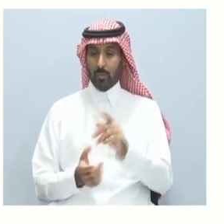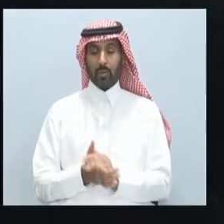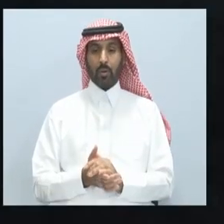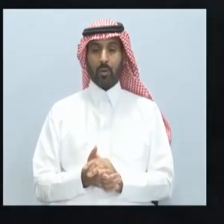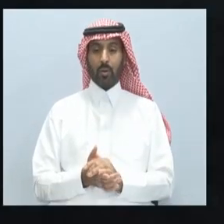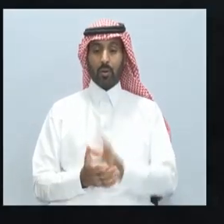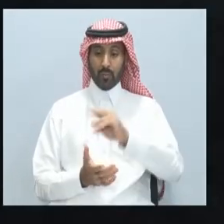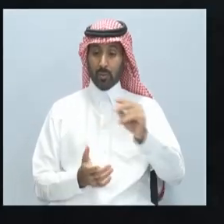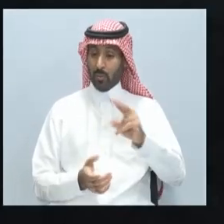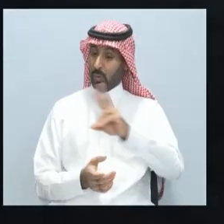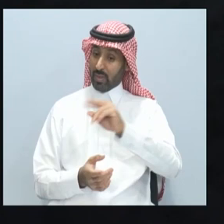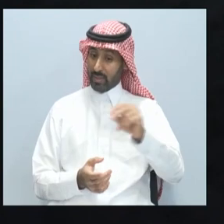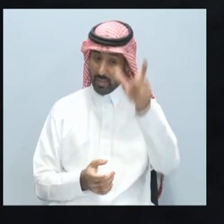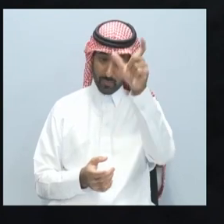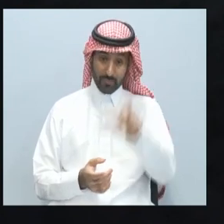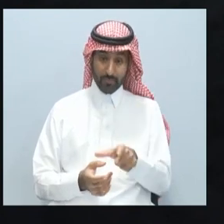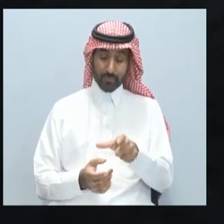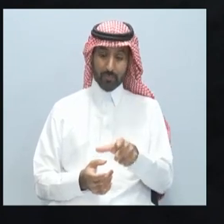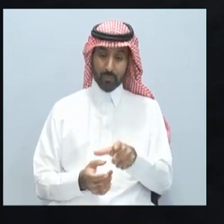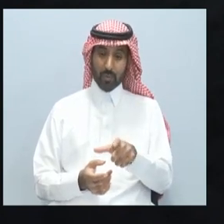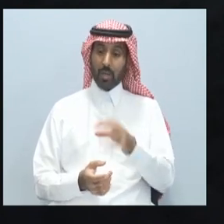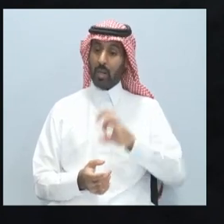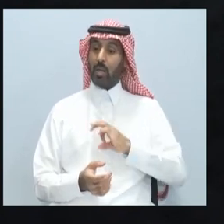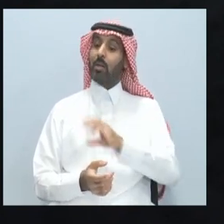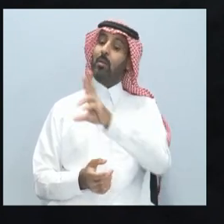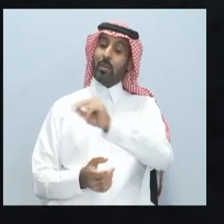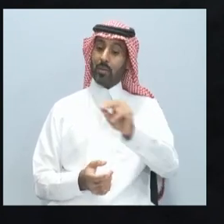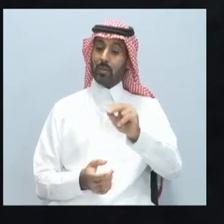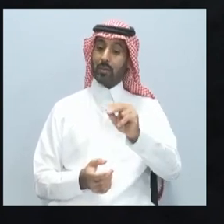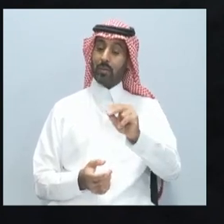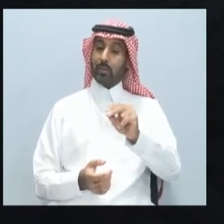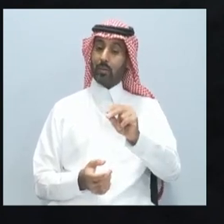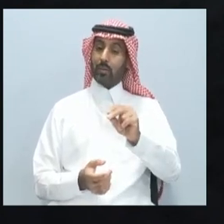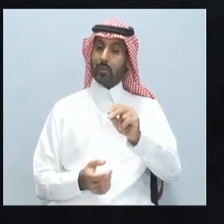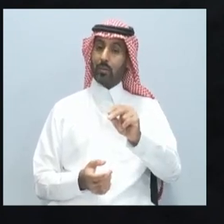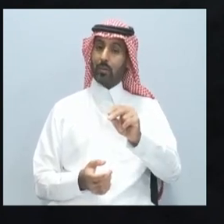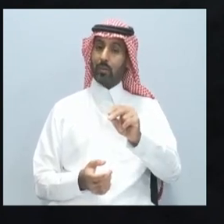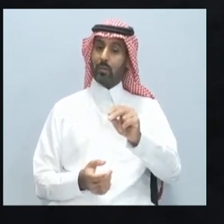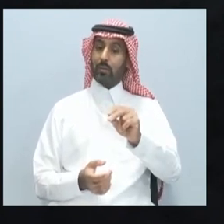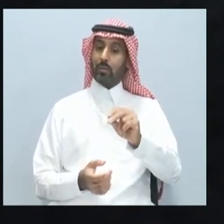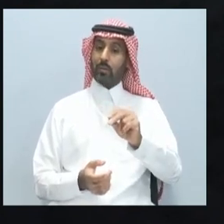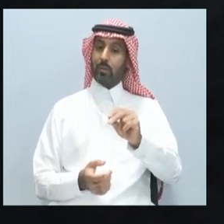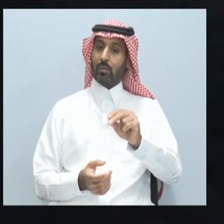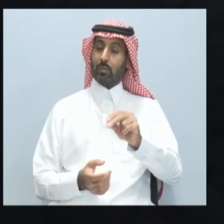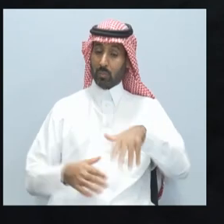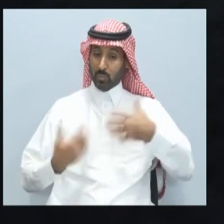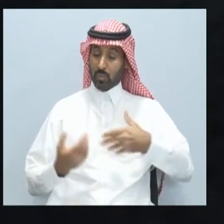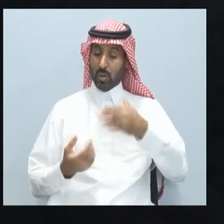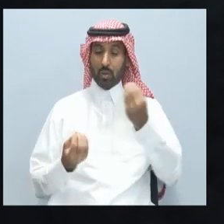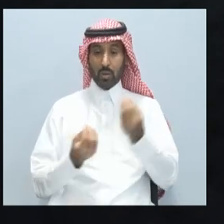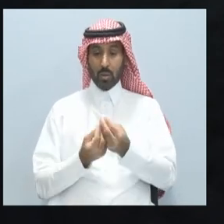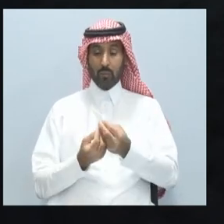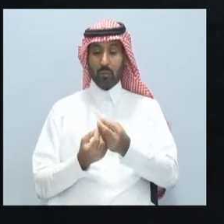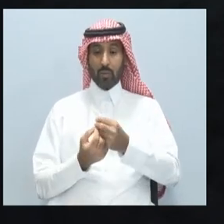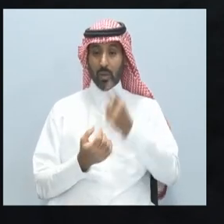think if they were the same personalities or they shared the same characteristics, would it be something enjoyable to live with each